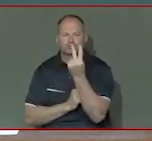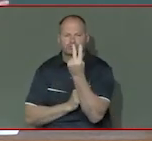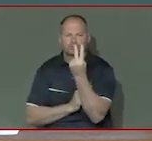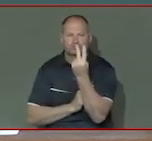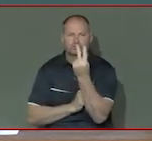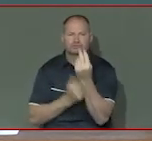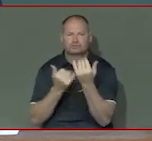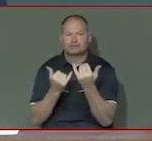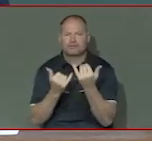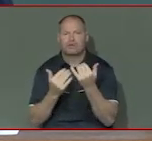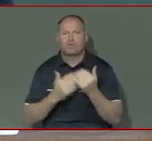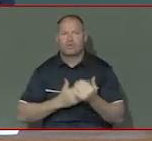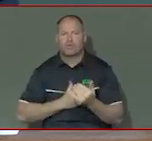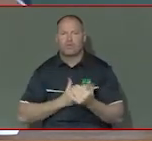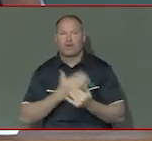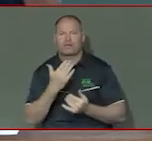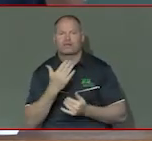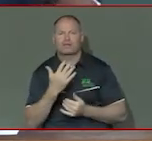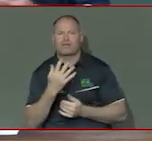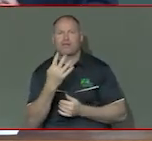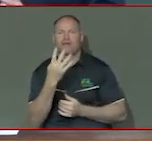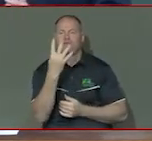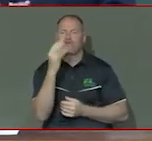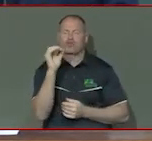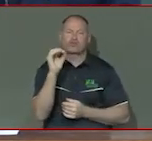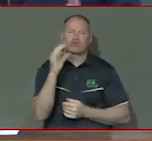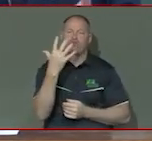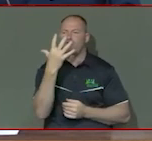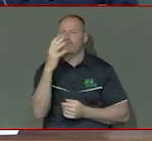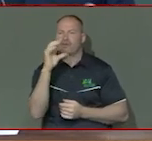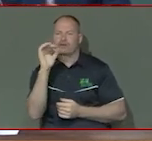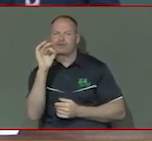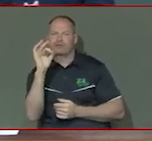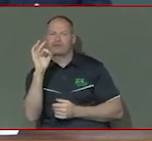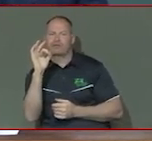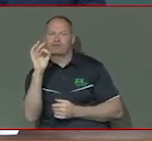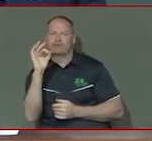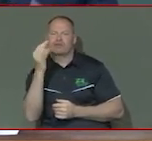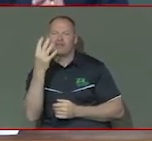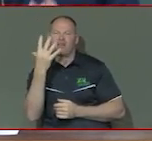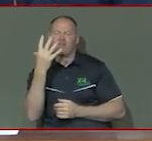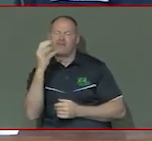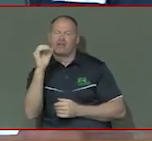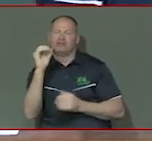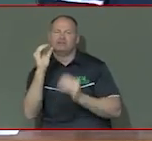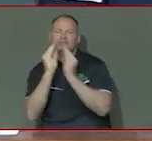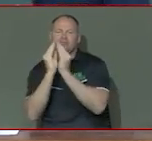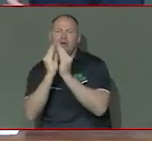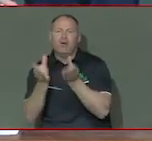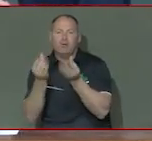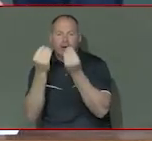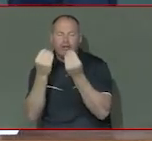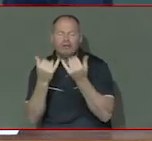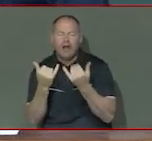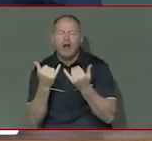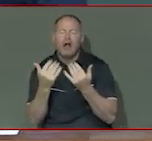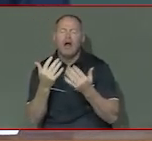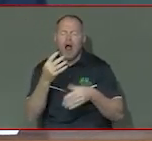40 or a 35 or a 50. They will ask those because they tell you what to do. I just want to show you one